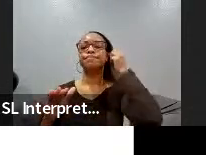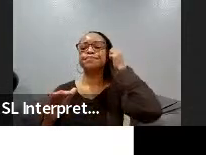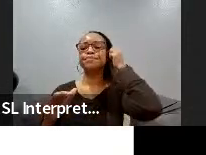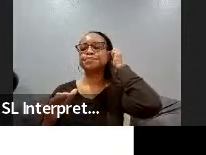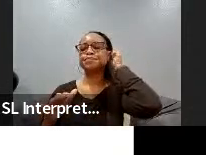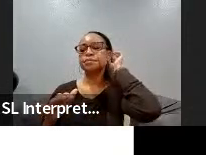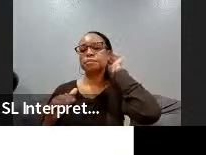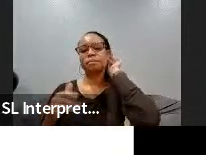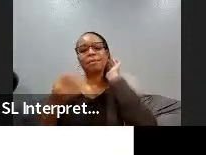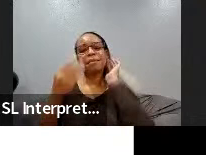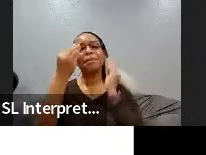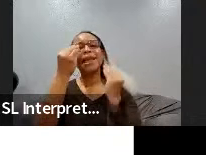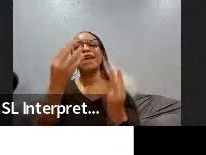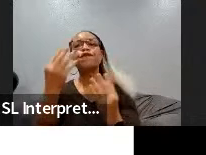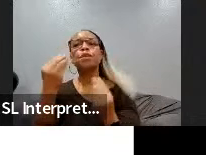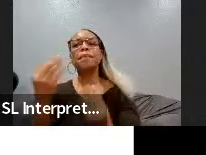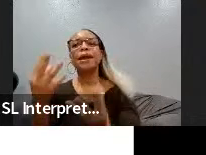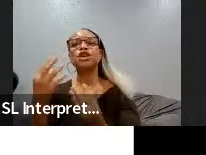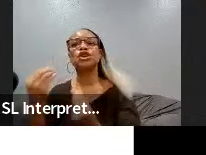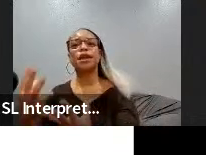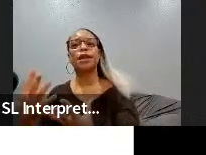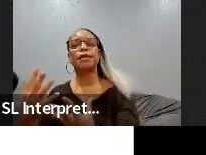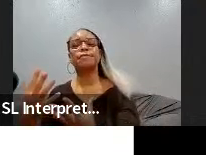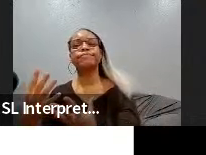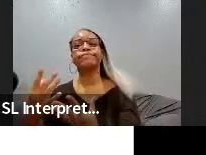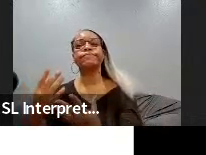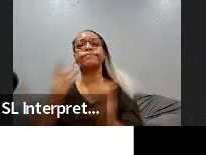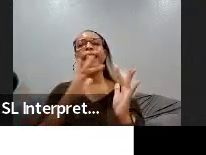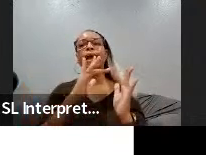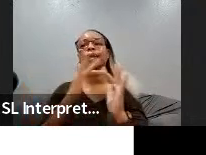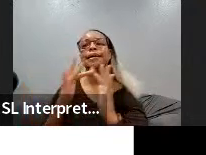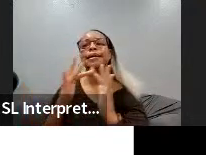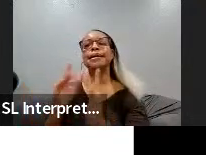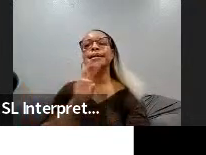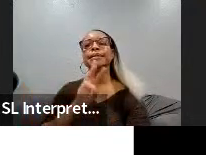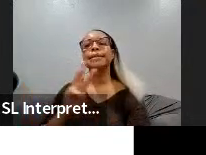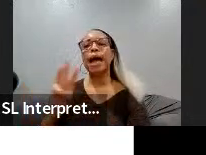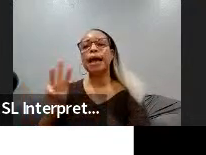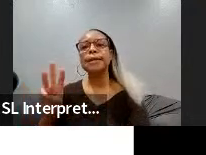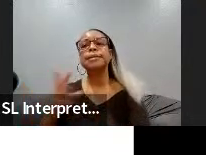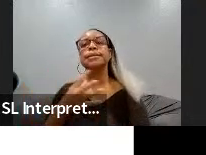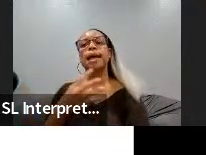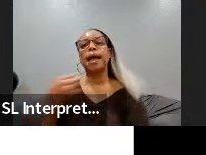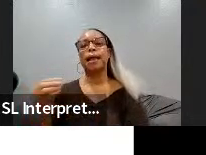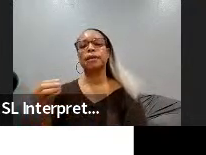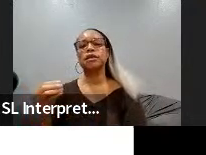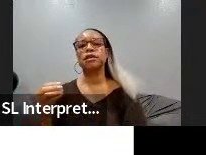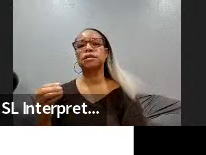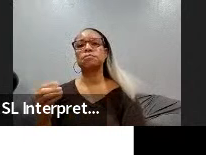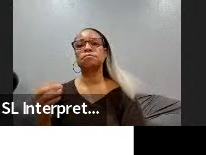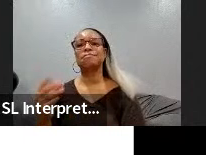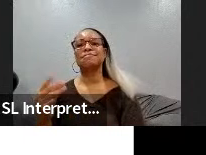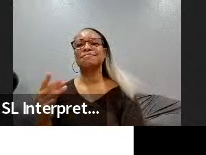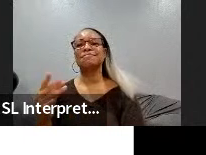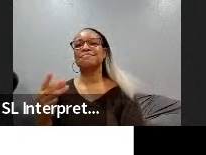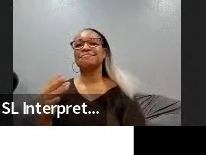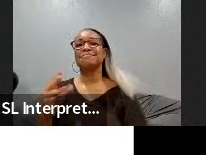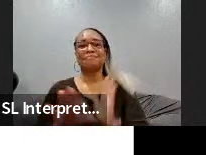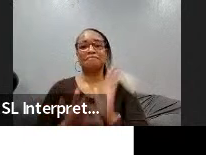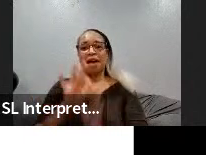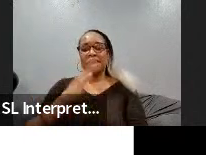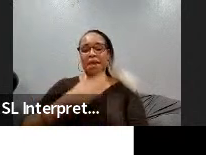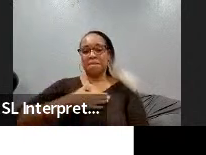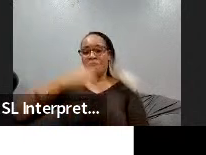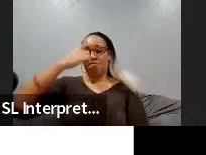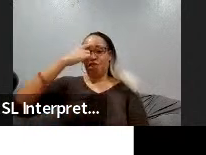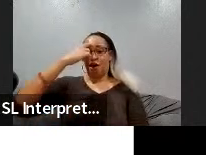information sites and adding and then finding my thoughts and decisions as to how to